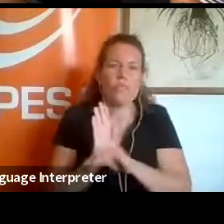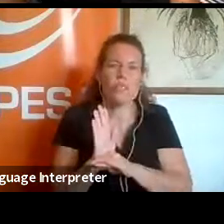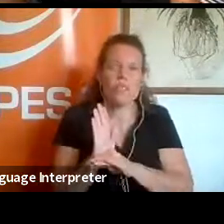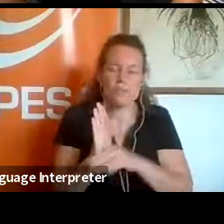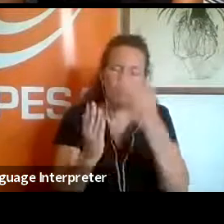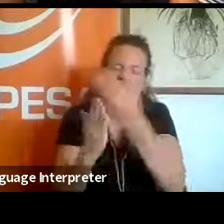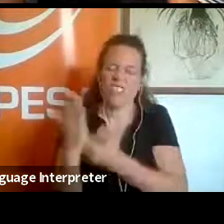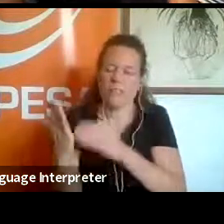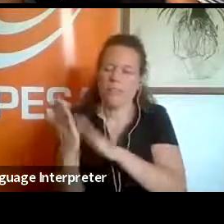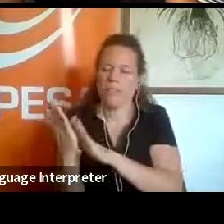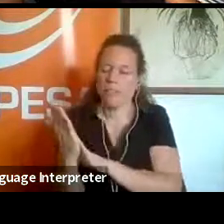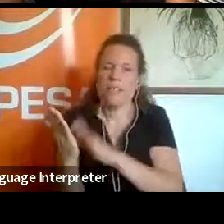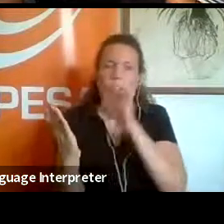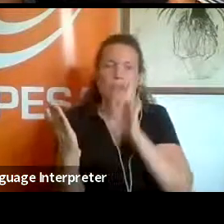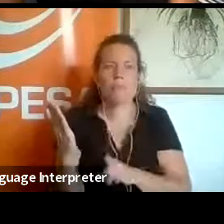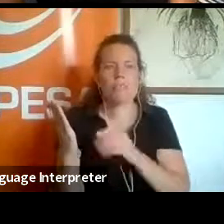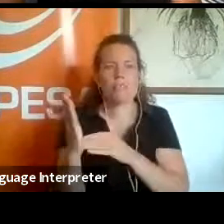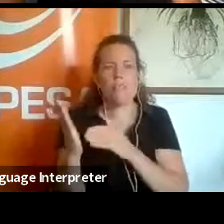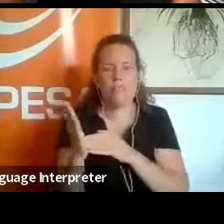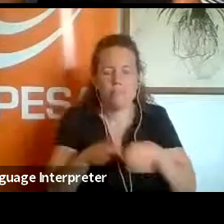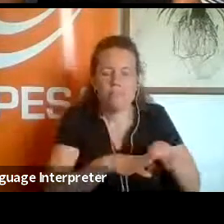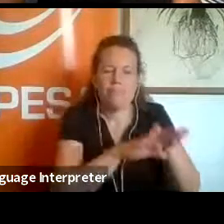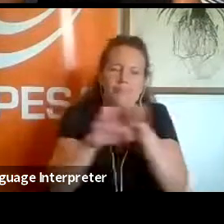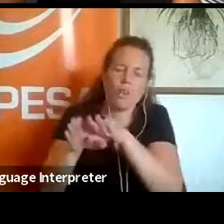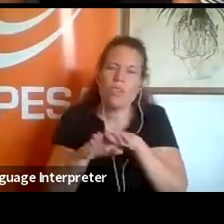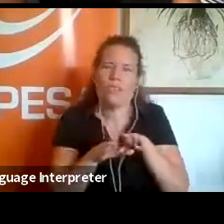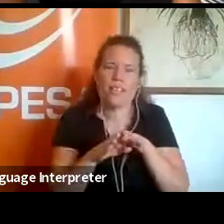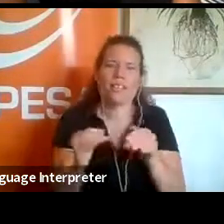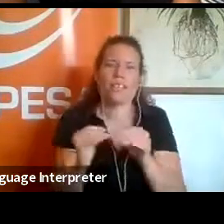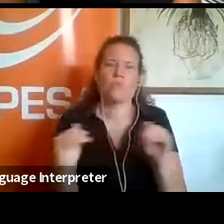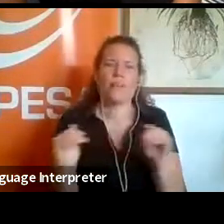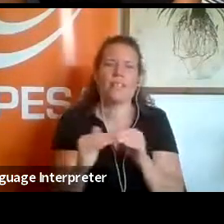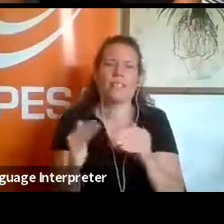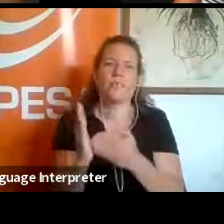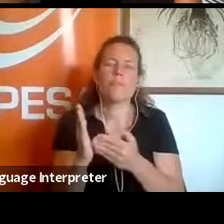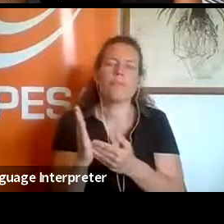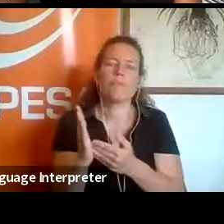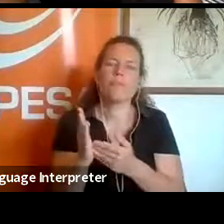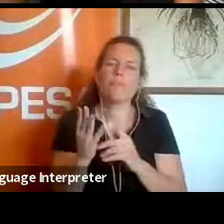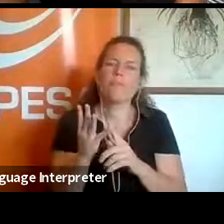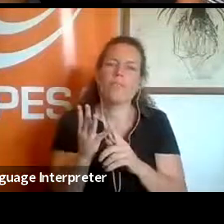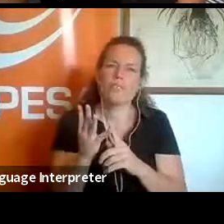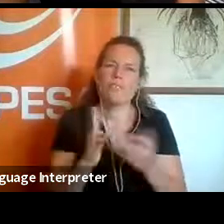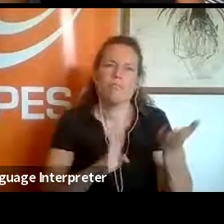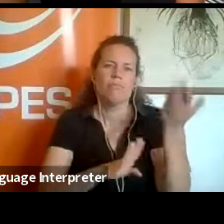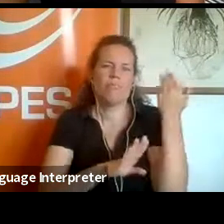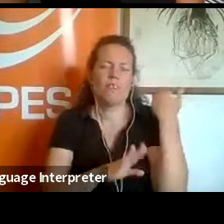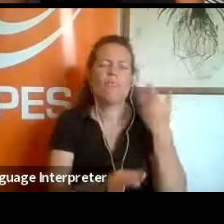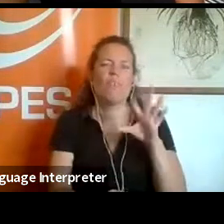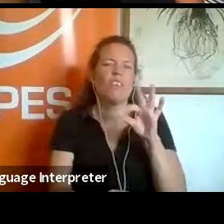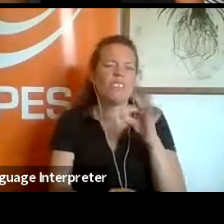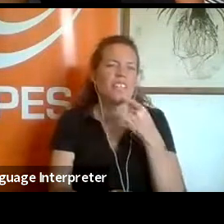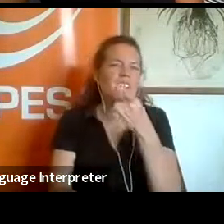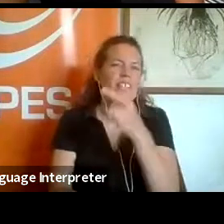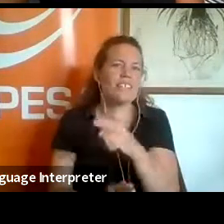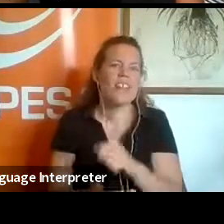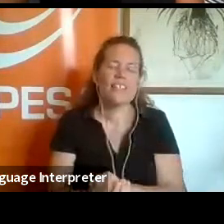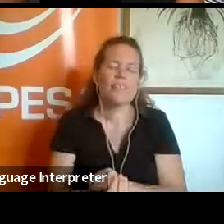document needs to be consensus based. And so far, Tina also mentioned earlier that while this is still